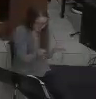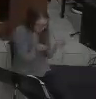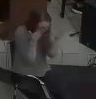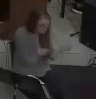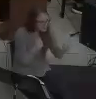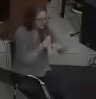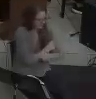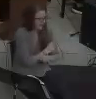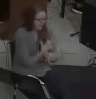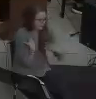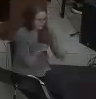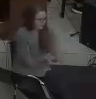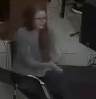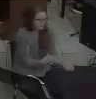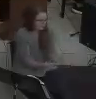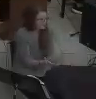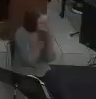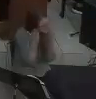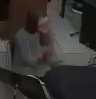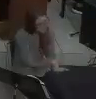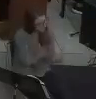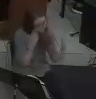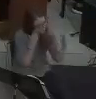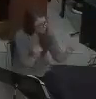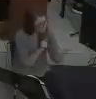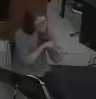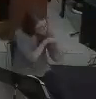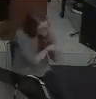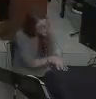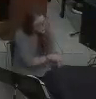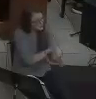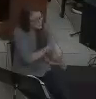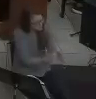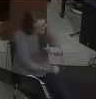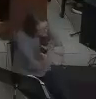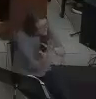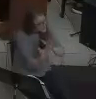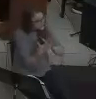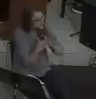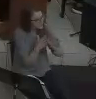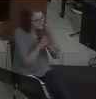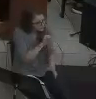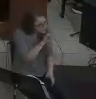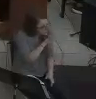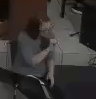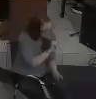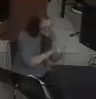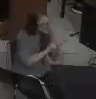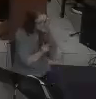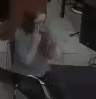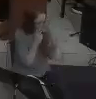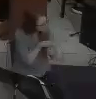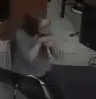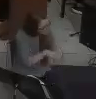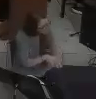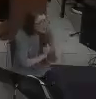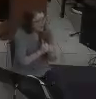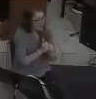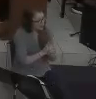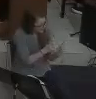anyway. She brought hope to the oppressed by facing racist and political oppression with word